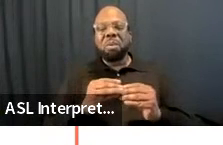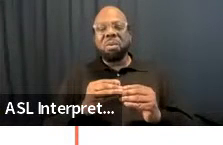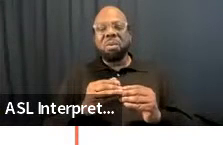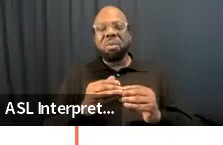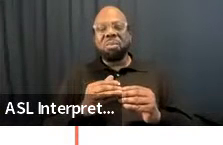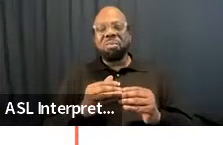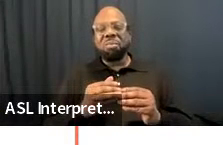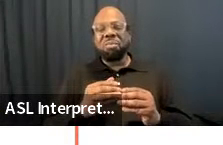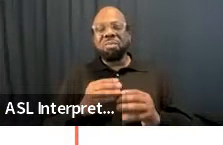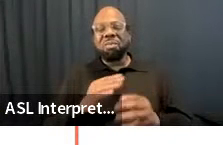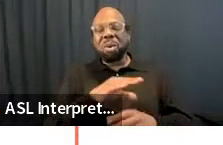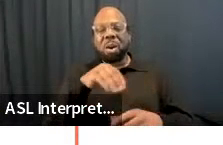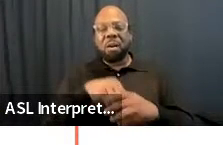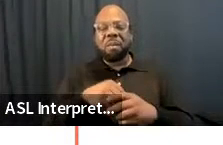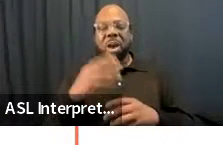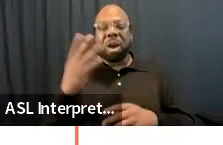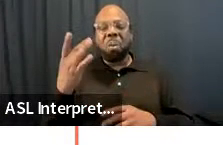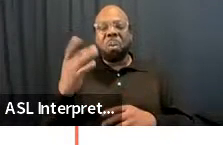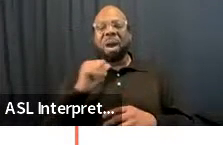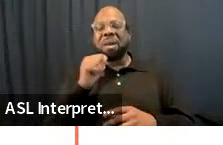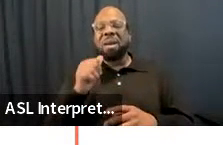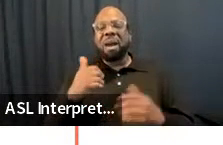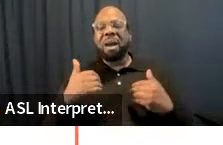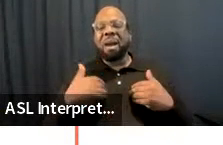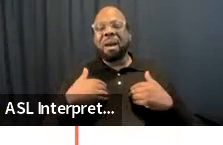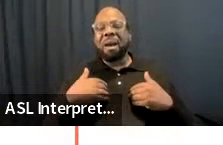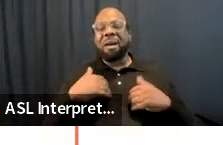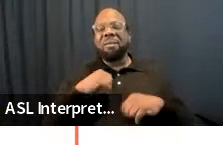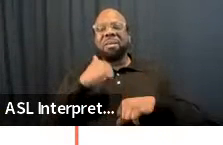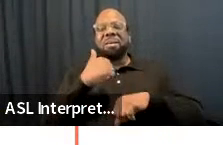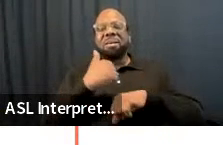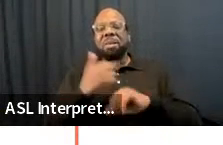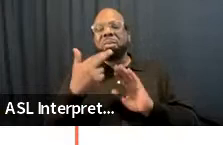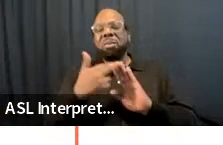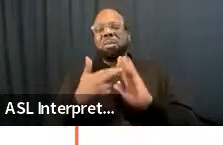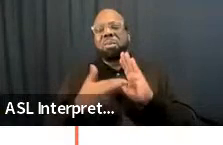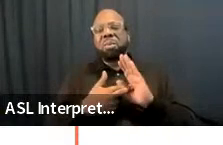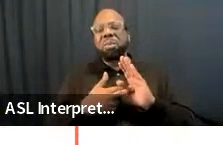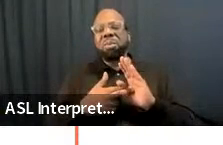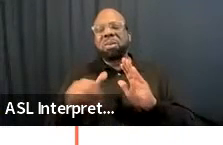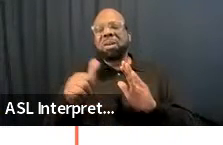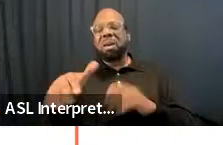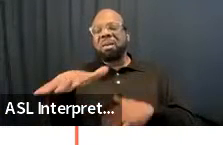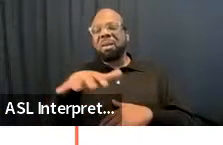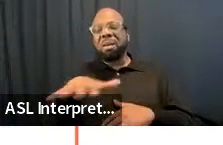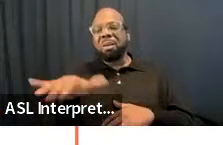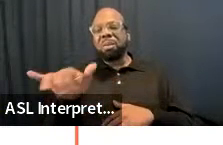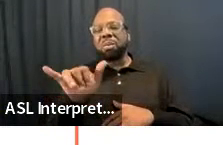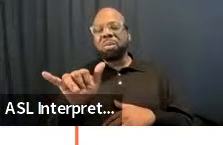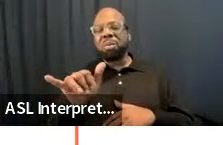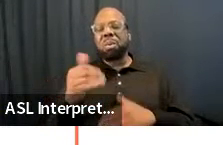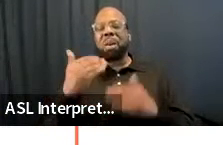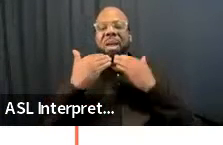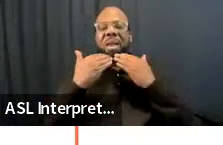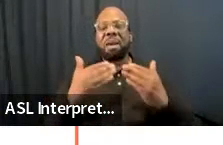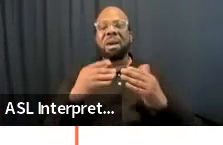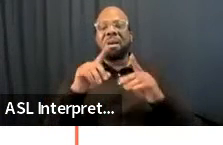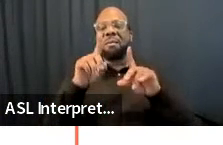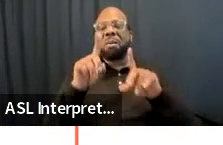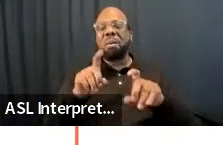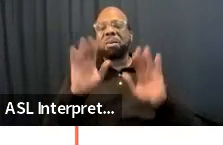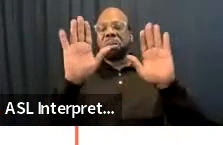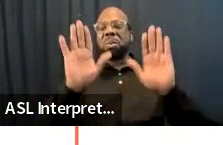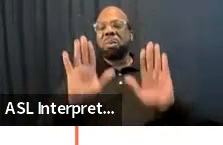extend those same design rules to auto-oriented areas too? Yeah, thank you. Thank you for this question, Kate. It's a great